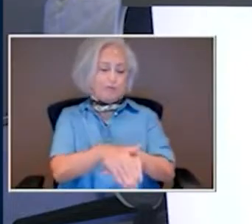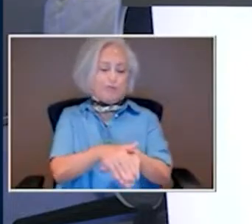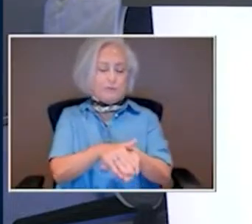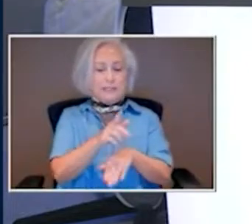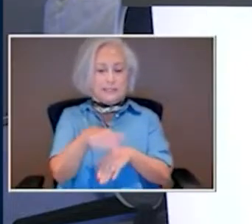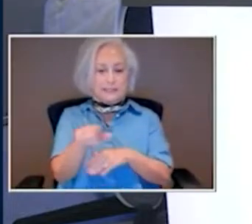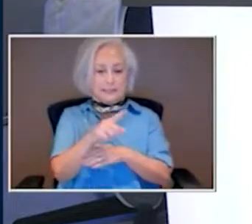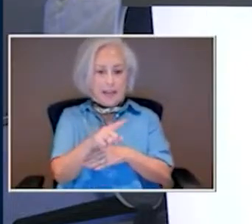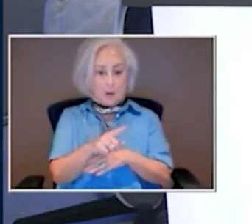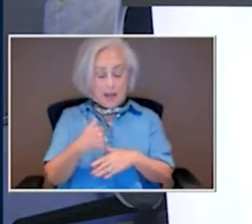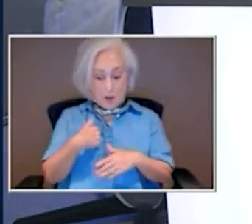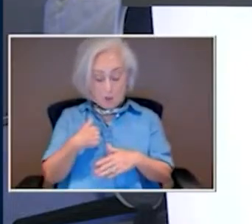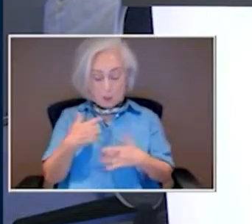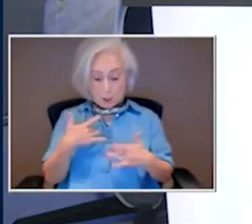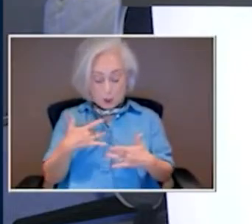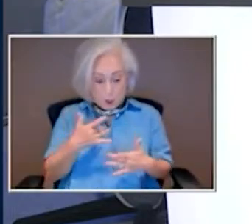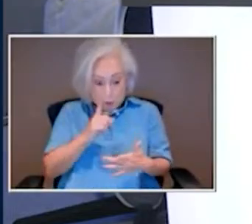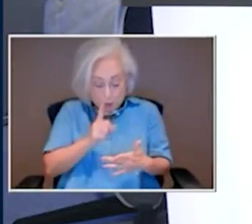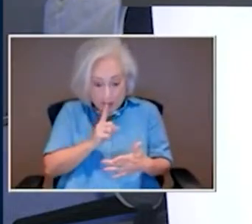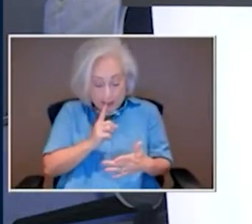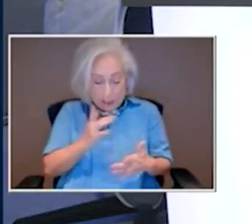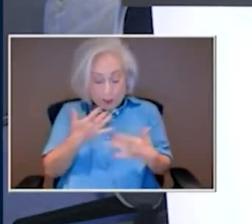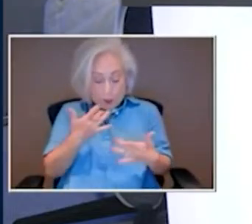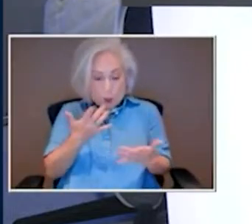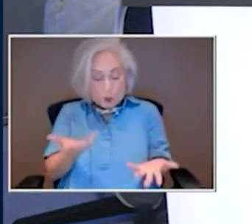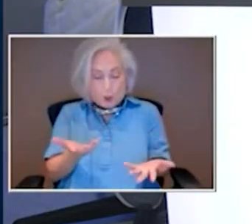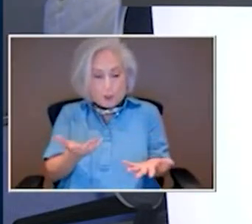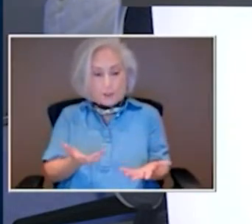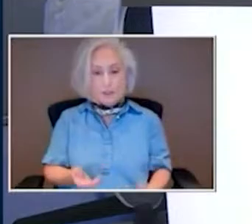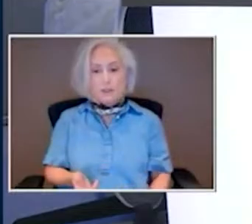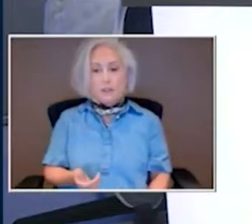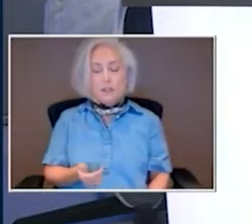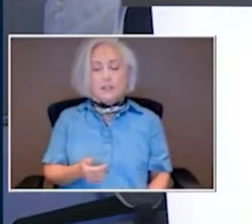very concerned. I genuinely was concerned. Yeah. What is your